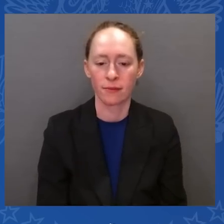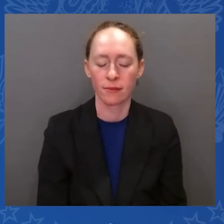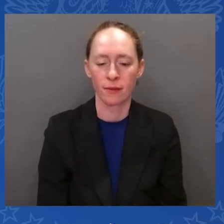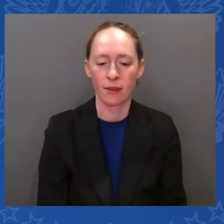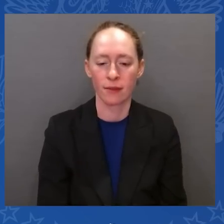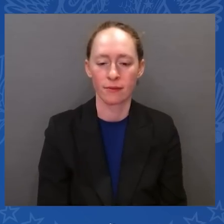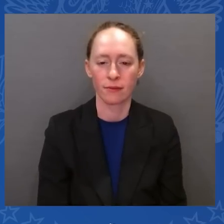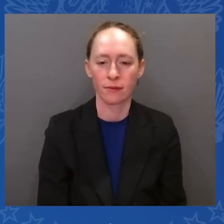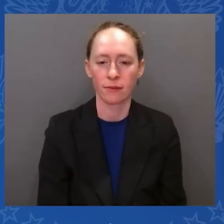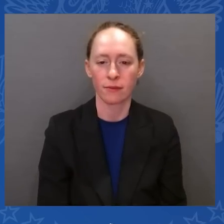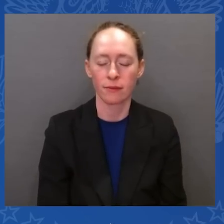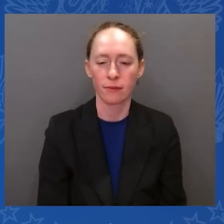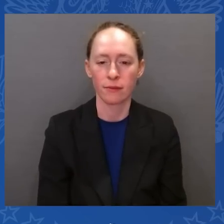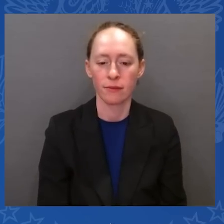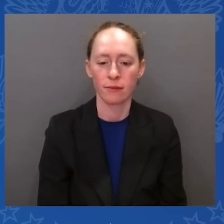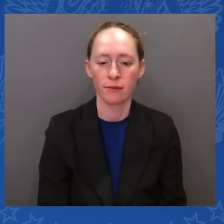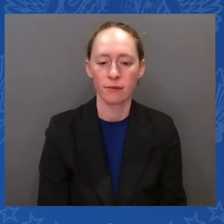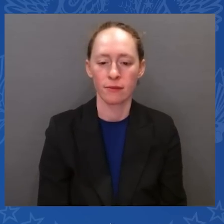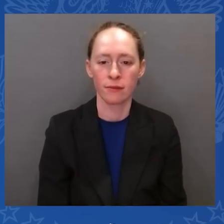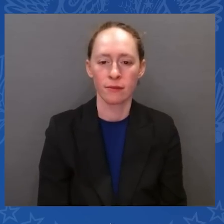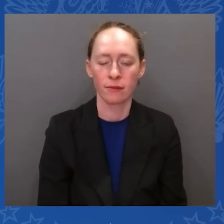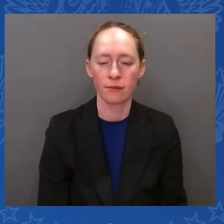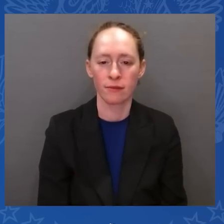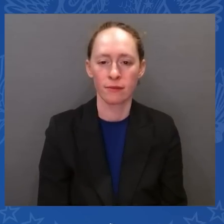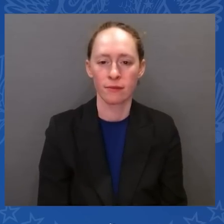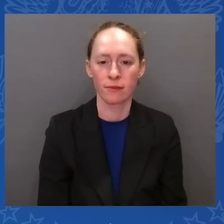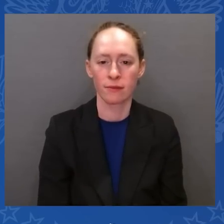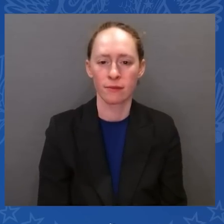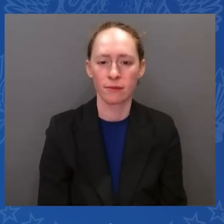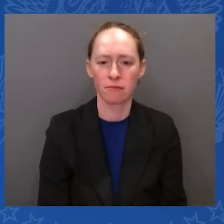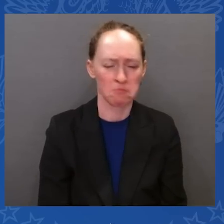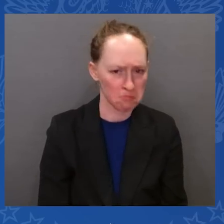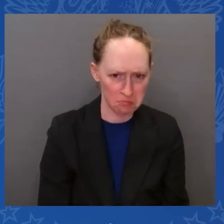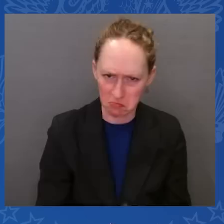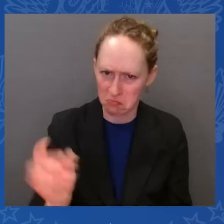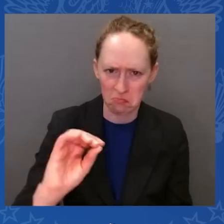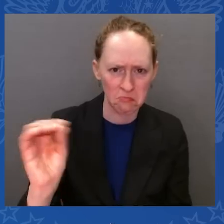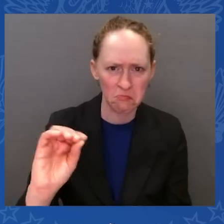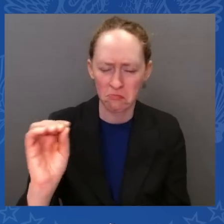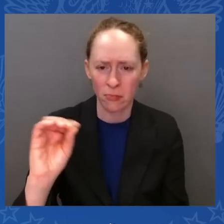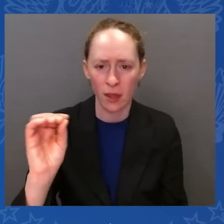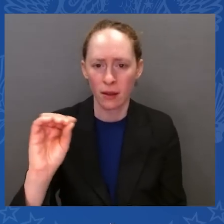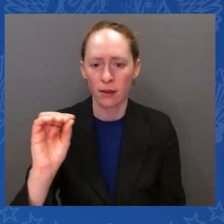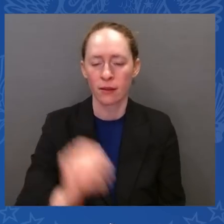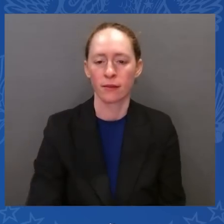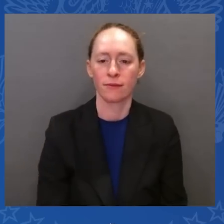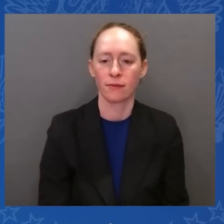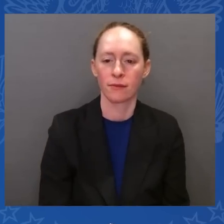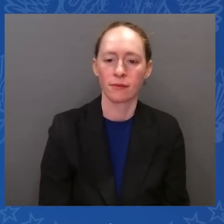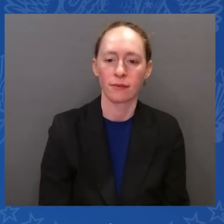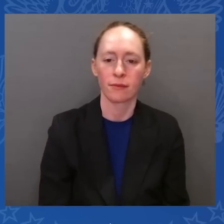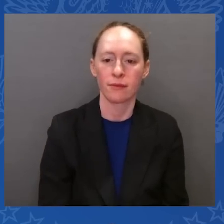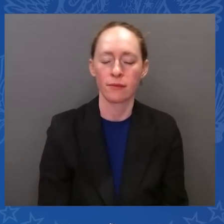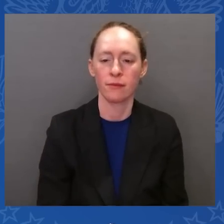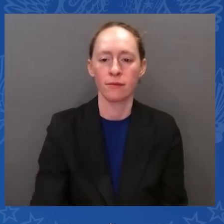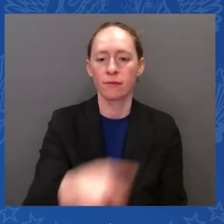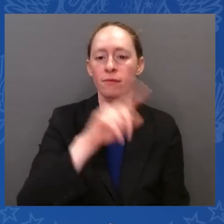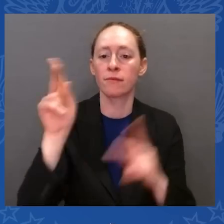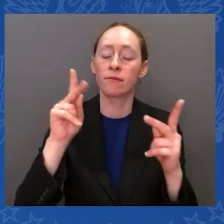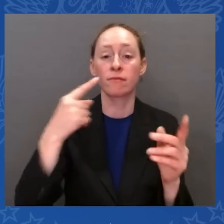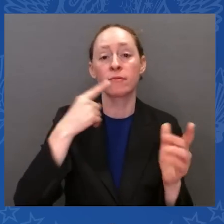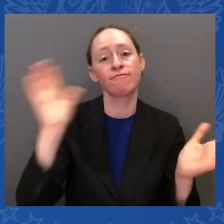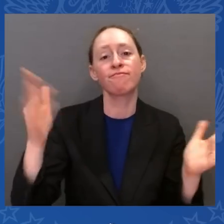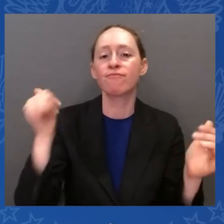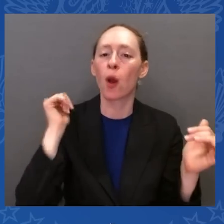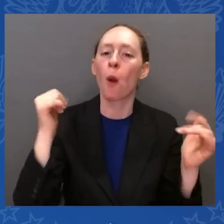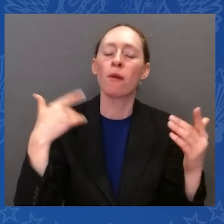It's on the table. And just briefly, sir, to put a finer point on it, I think the lawmakers came out today and their message was essentially there wasn't much substantial progress in the meeting. Do